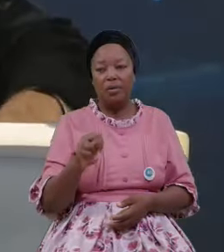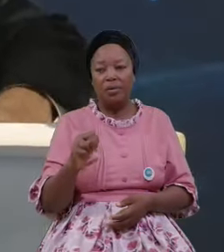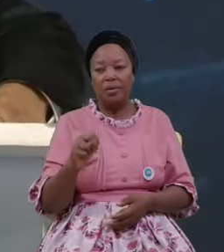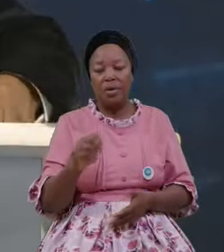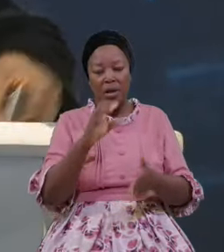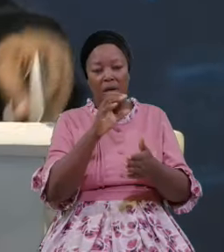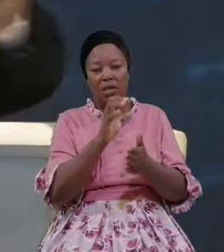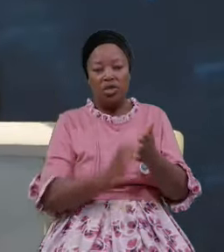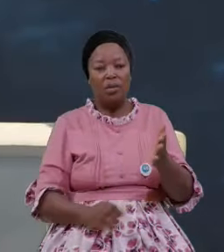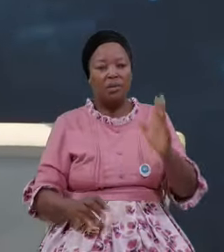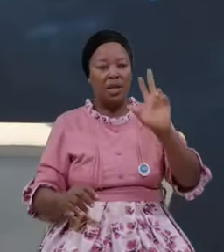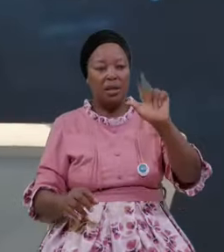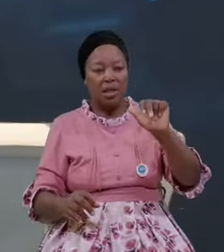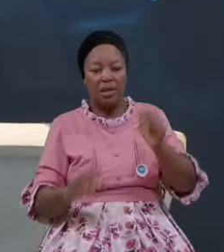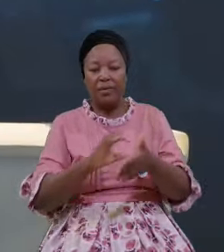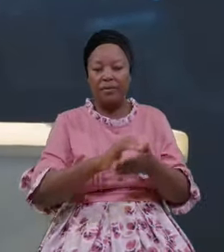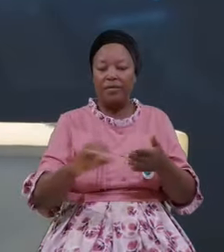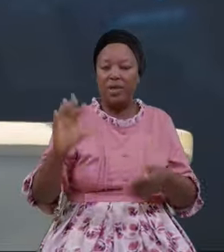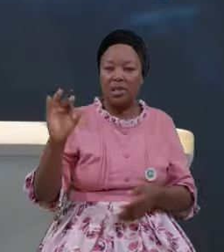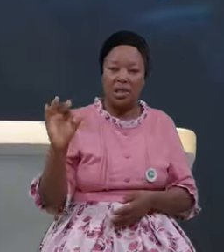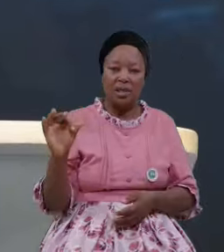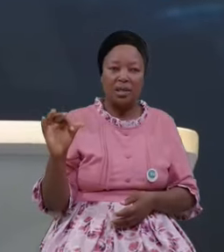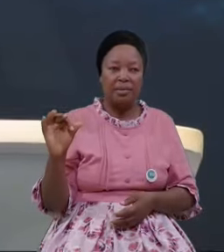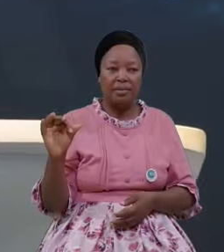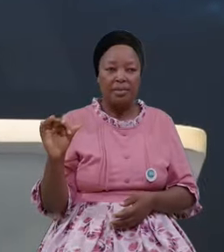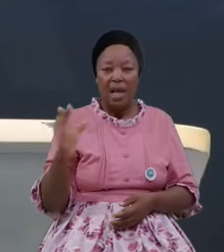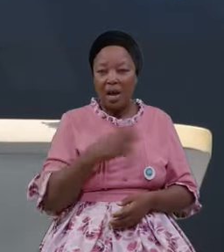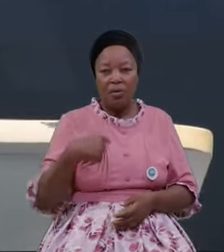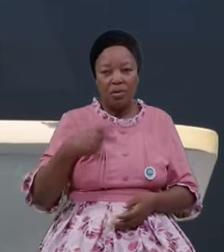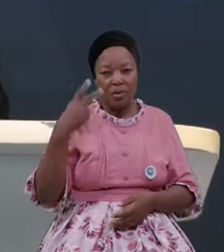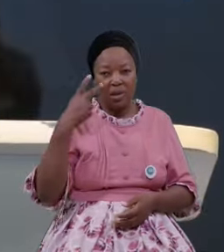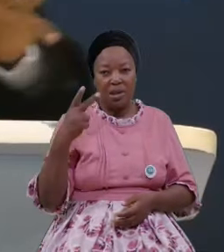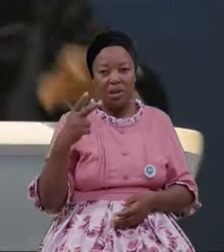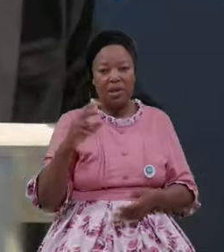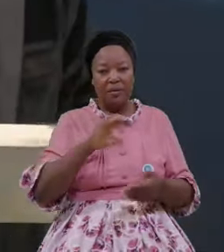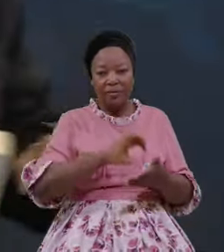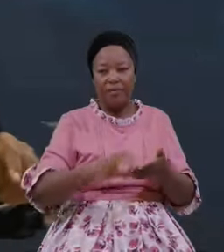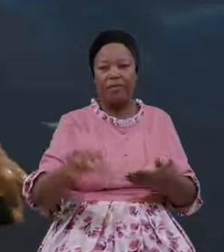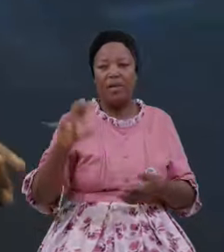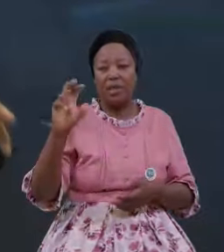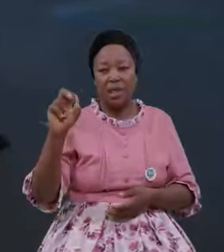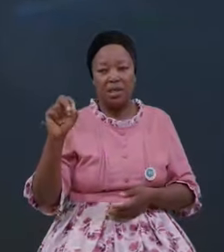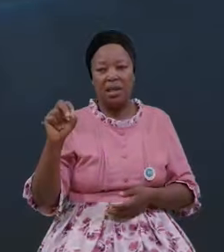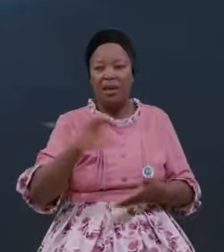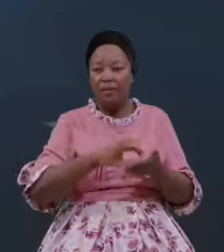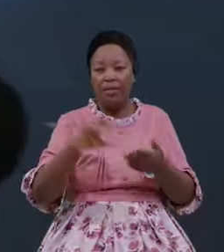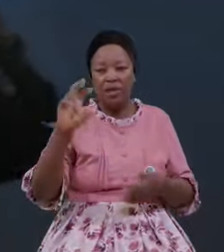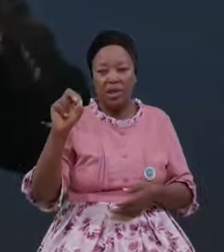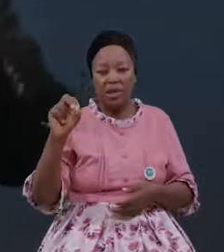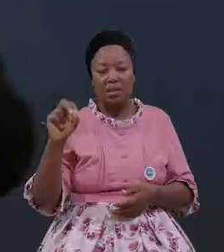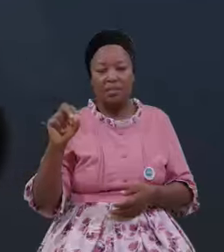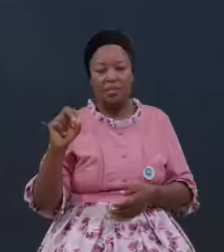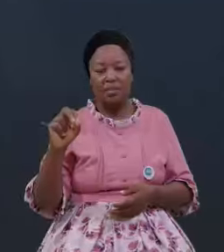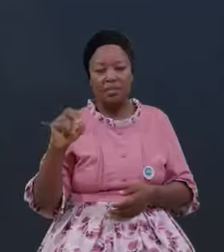13, 19, rather. And we're looking at verse 30. Look at verse 30.